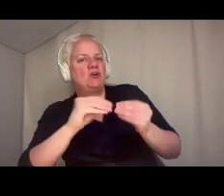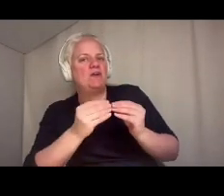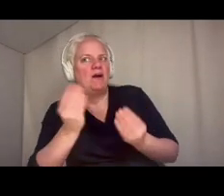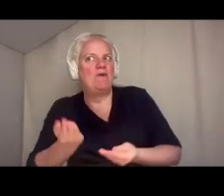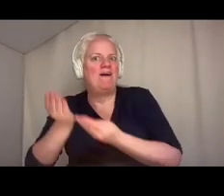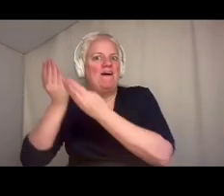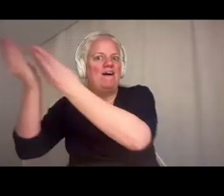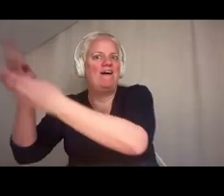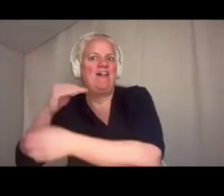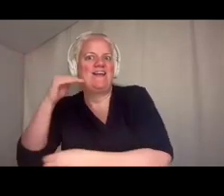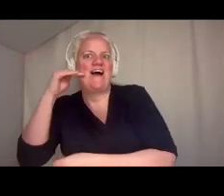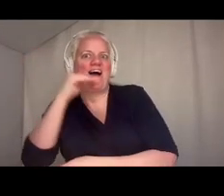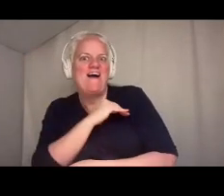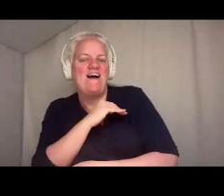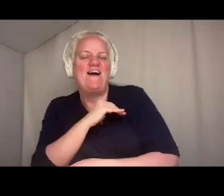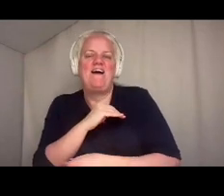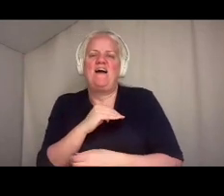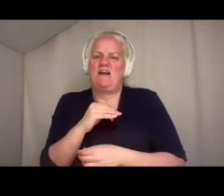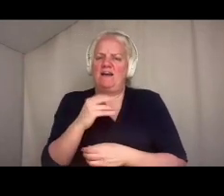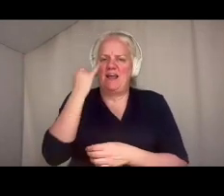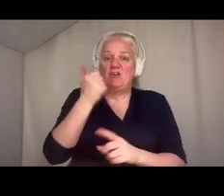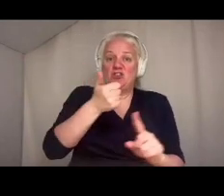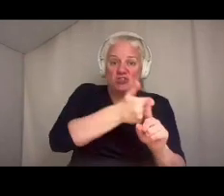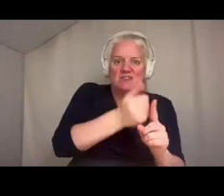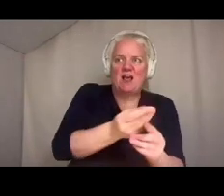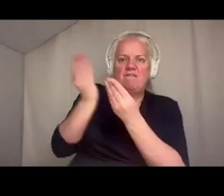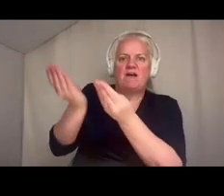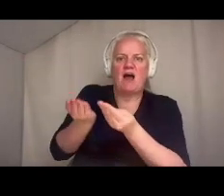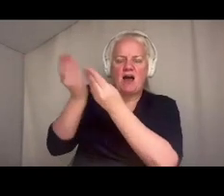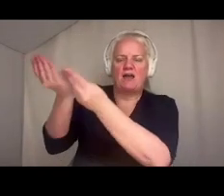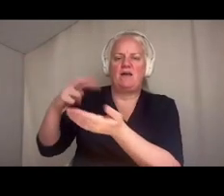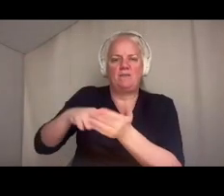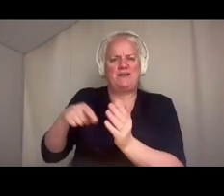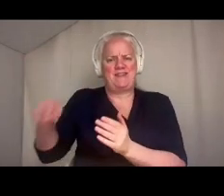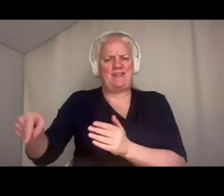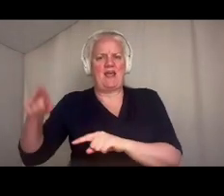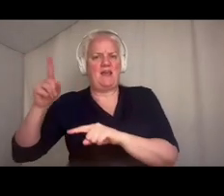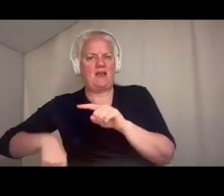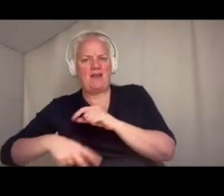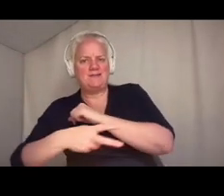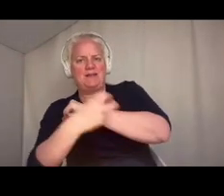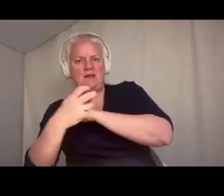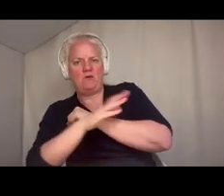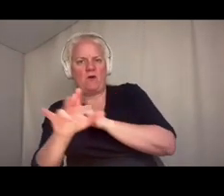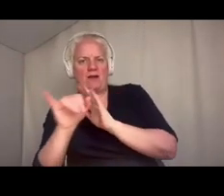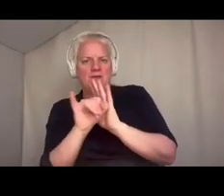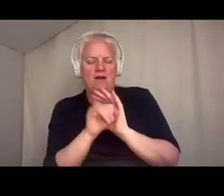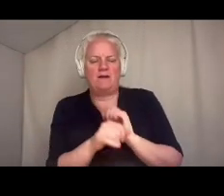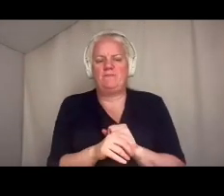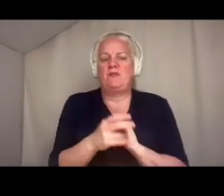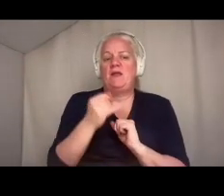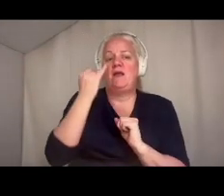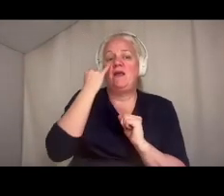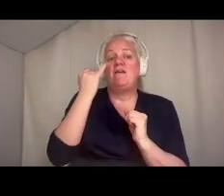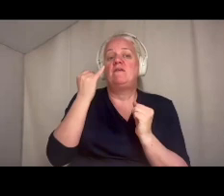April 15th, a person may file income taxes for 2024,